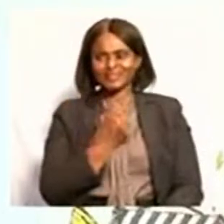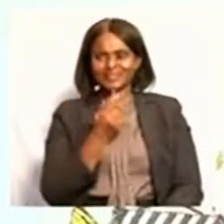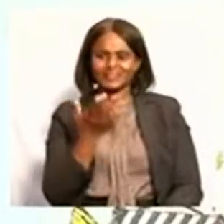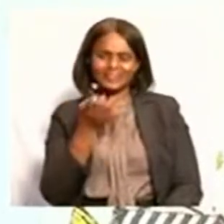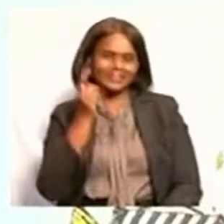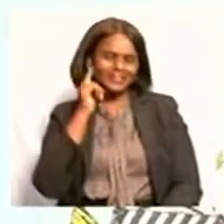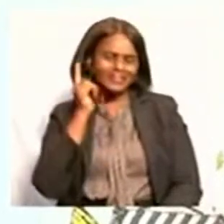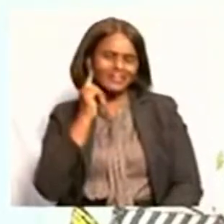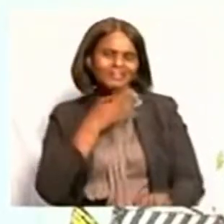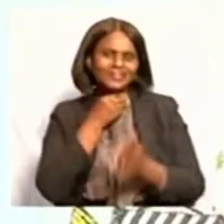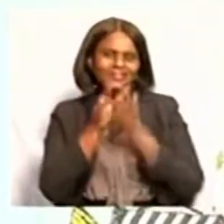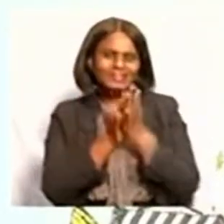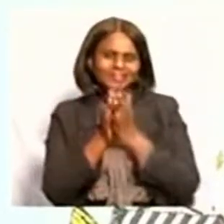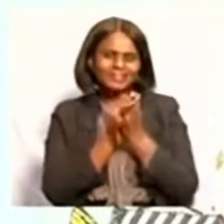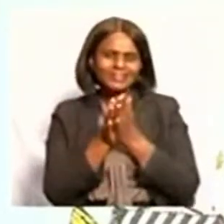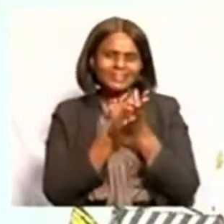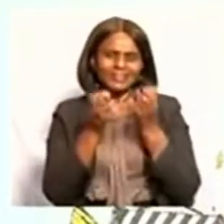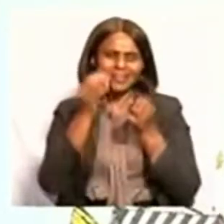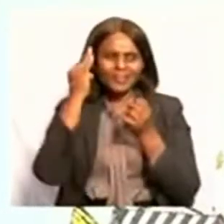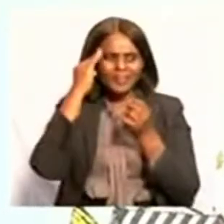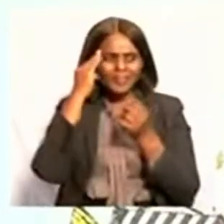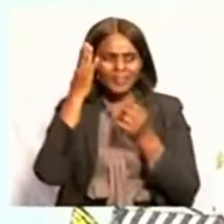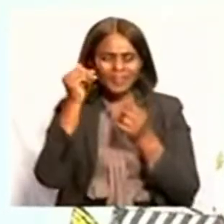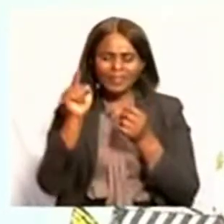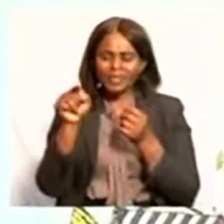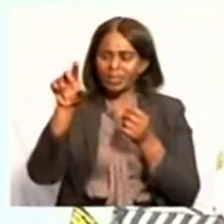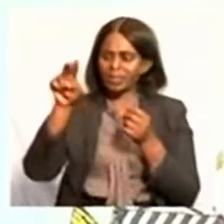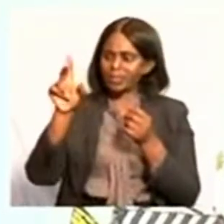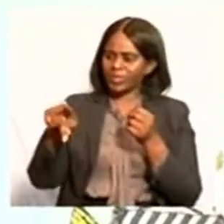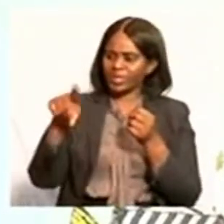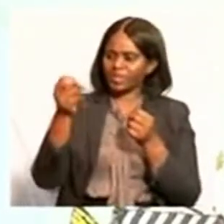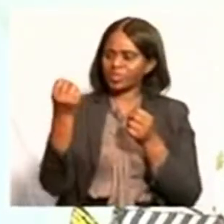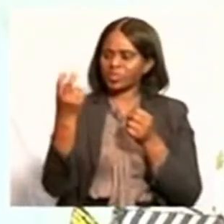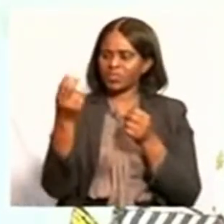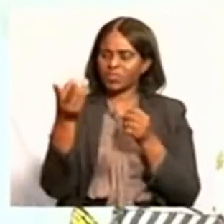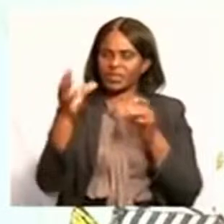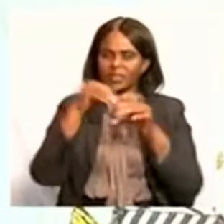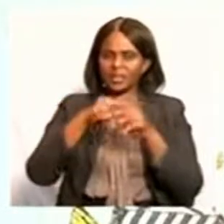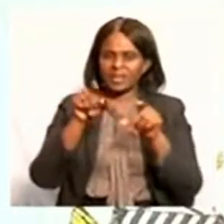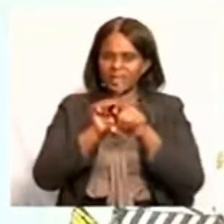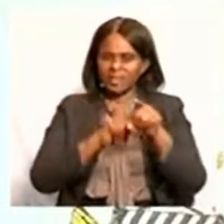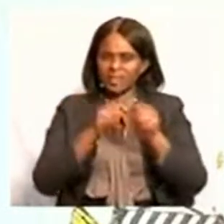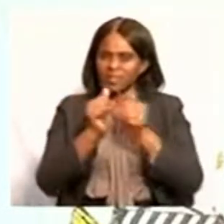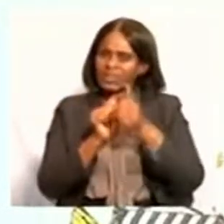get interested in why the P12 comes in and the other